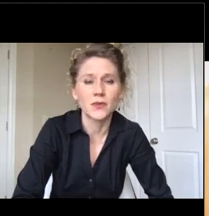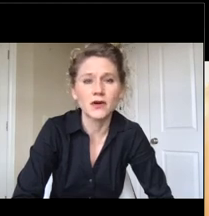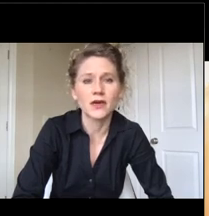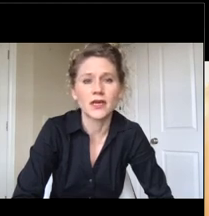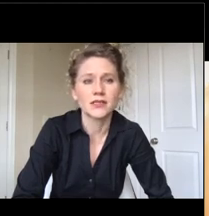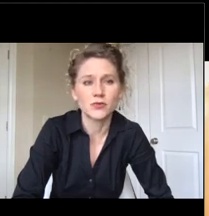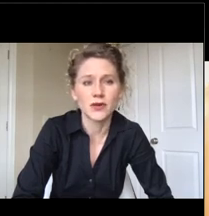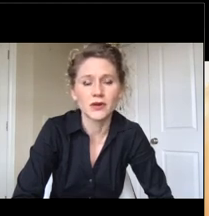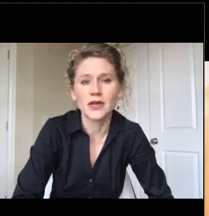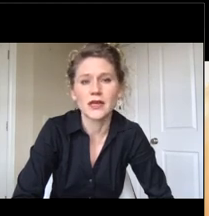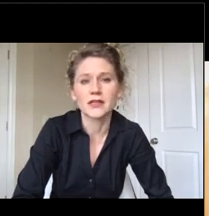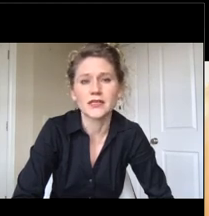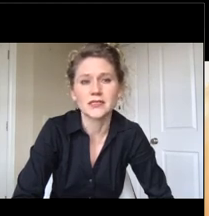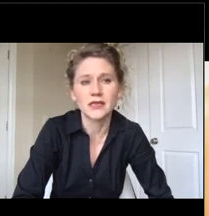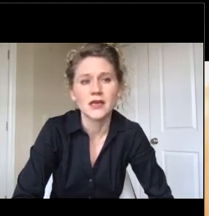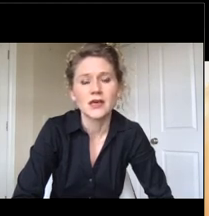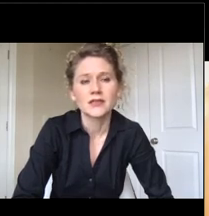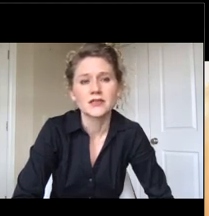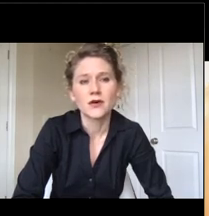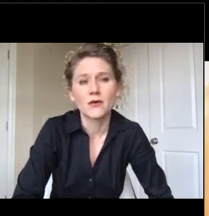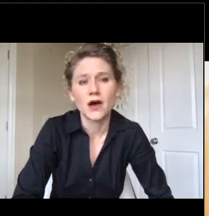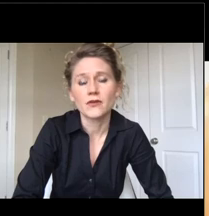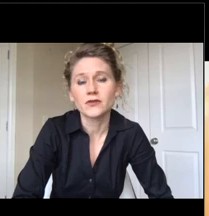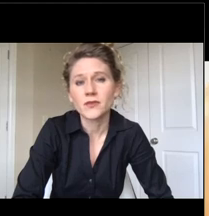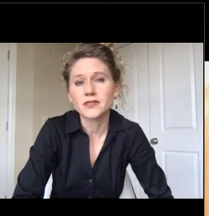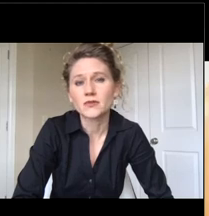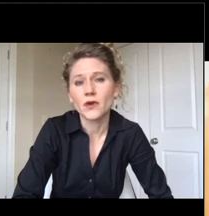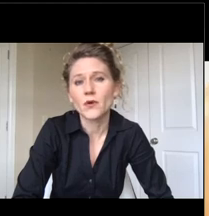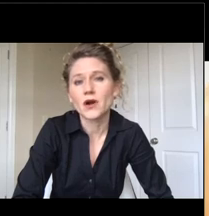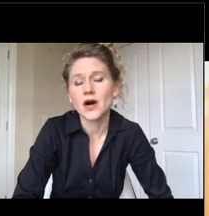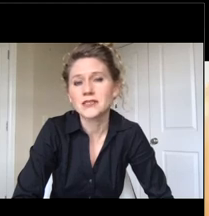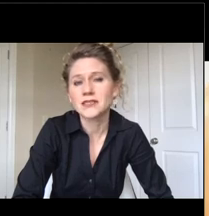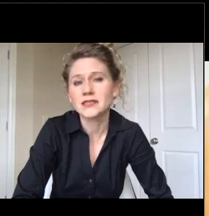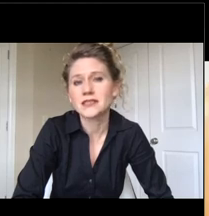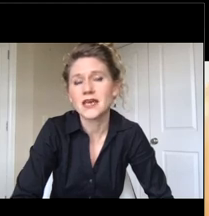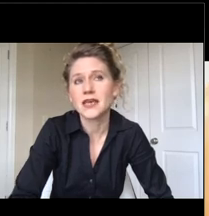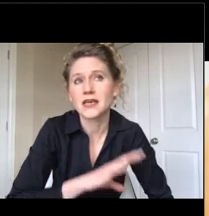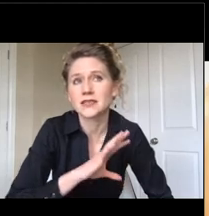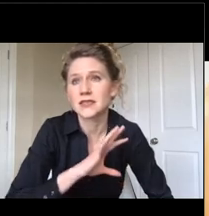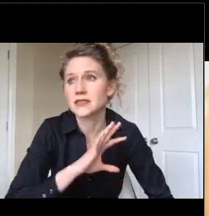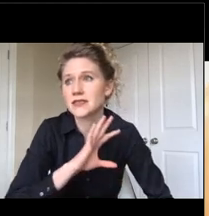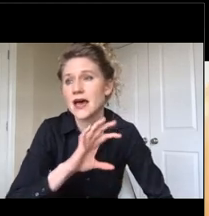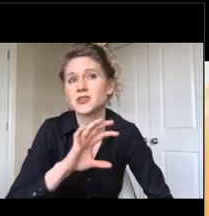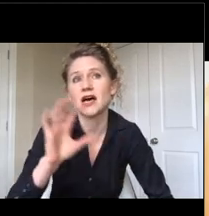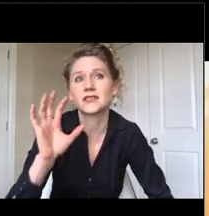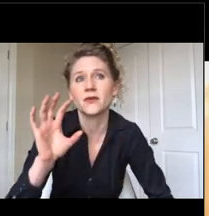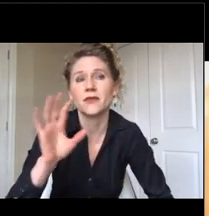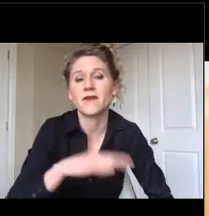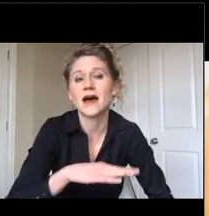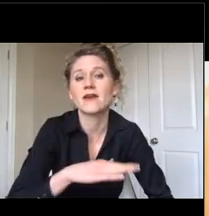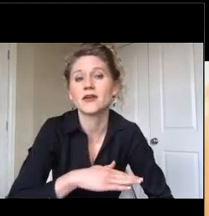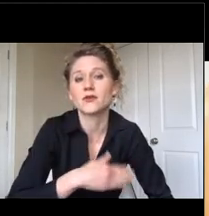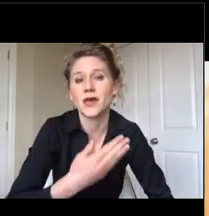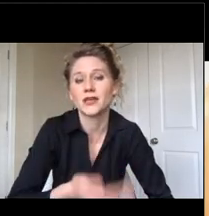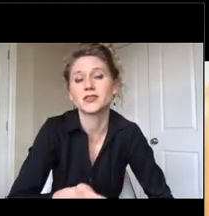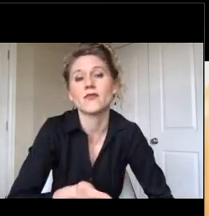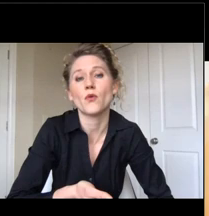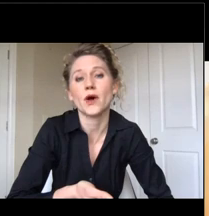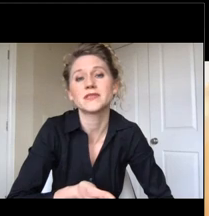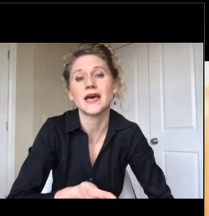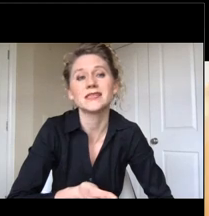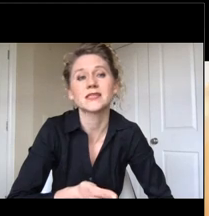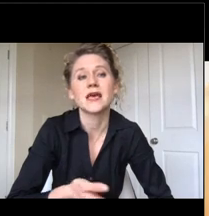on Facebook and Twitter and LinkedIn. So those are places where we're constantly taking snapshots from the 500